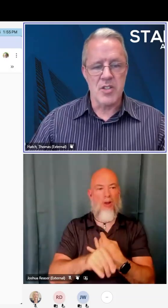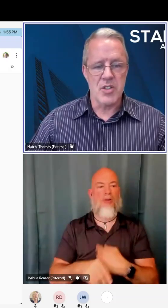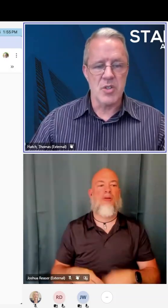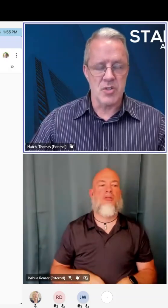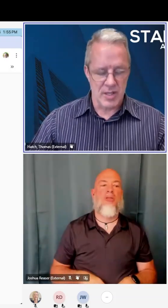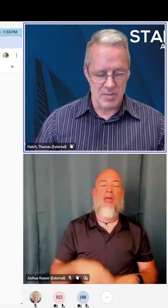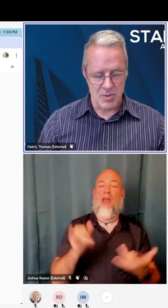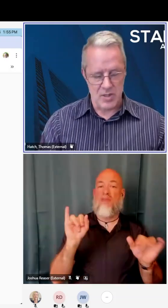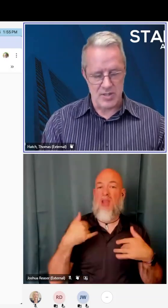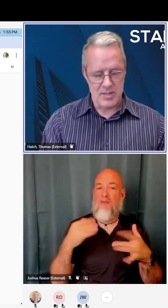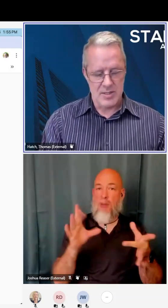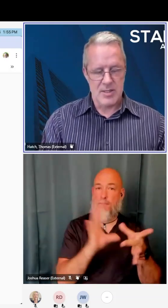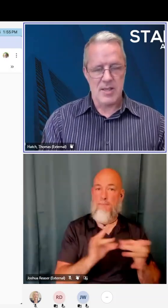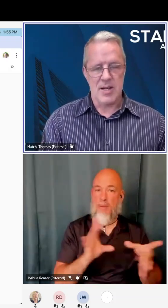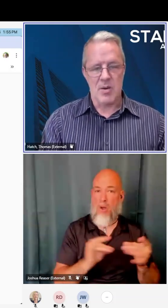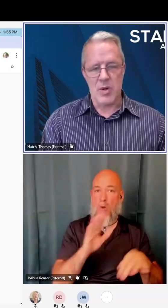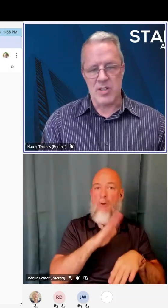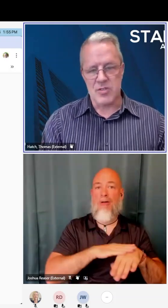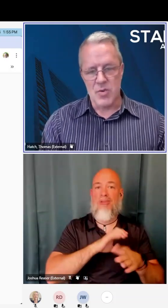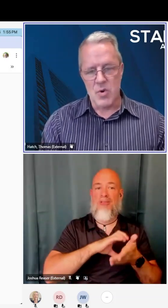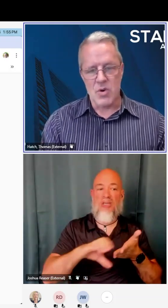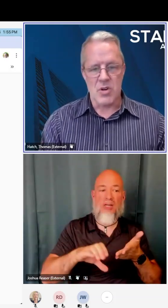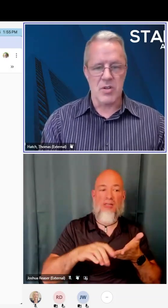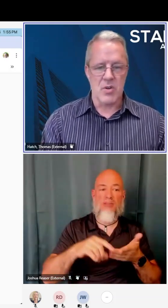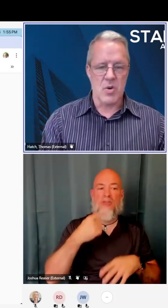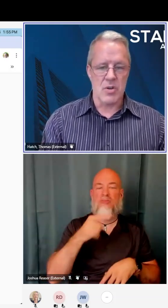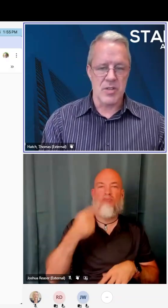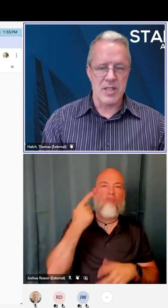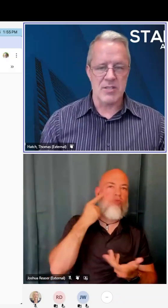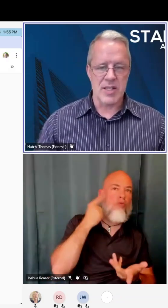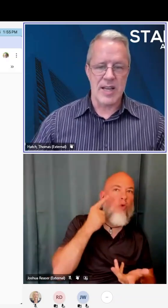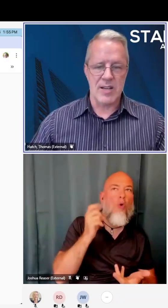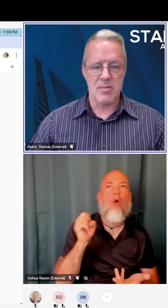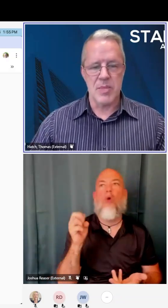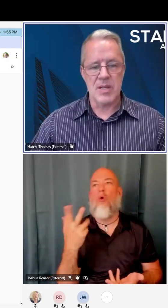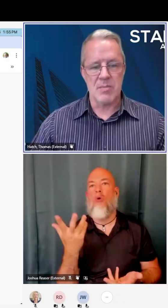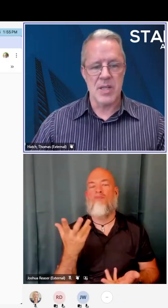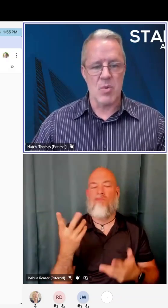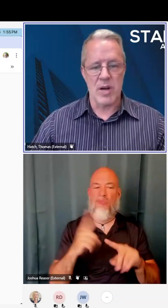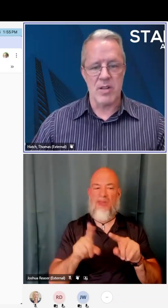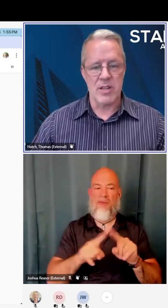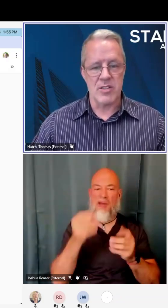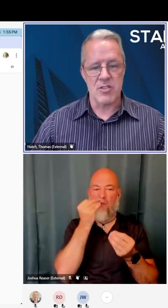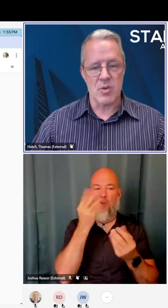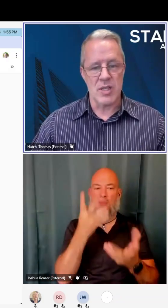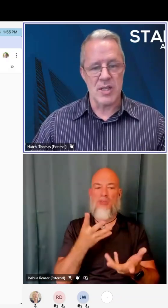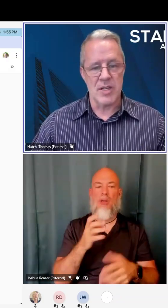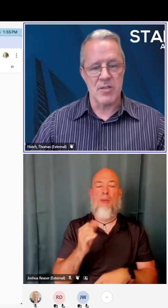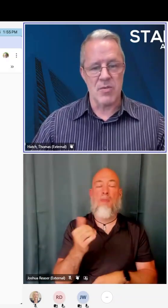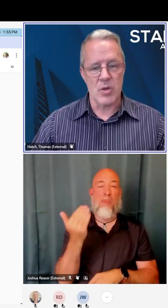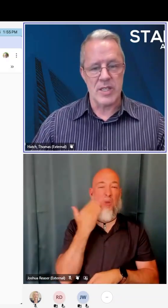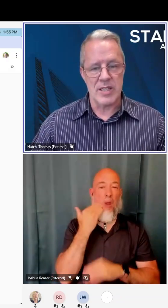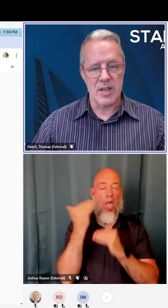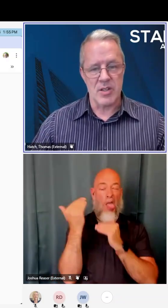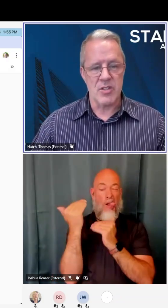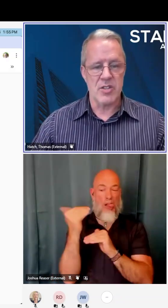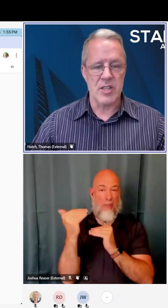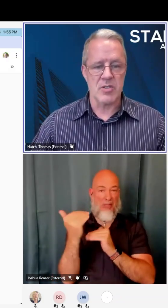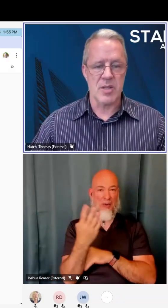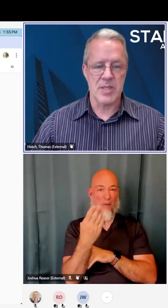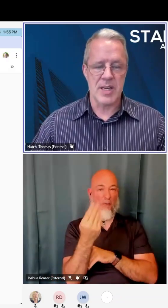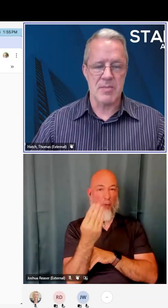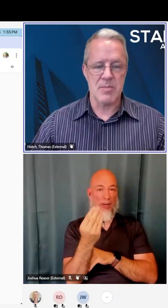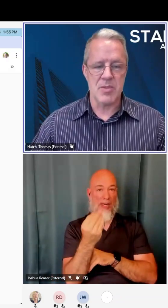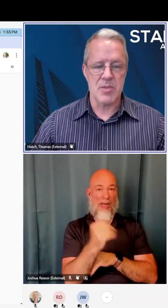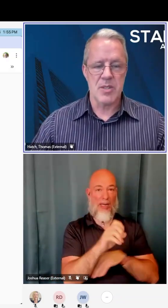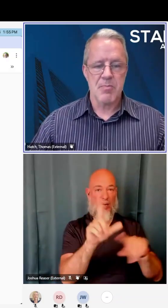I want to, so I could put what it's for or things like that. Be aware that this is only limited to 14 characters. I know